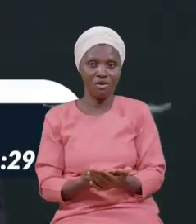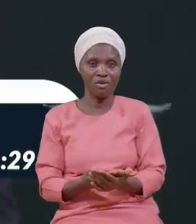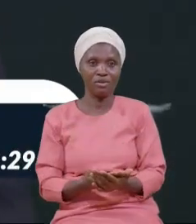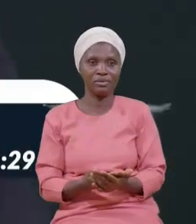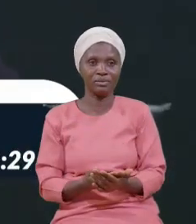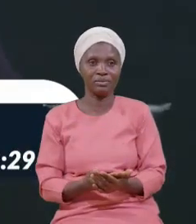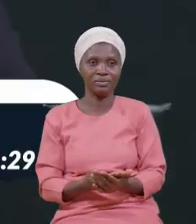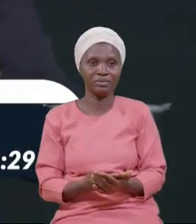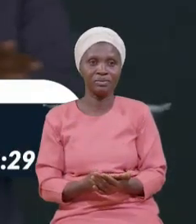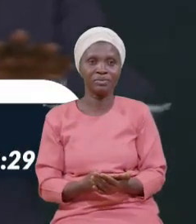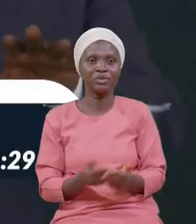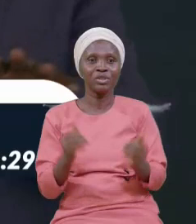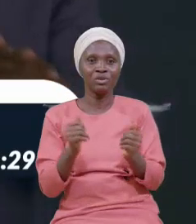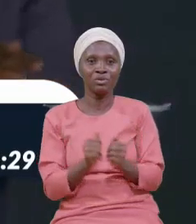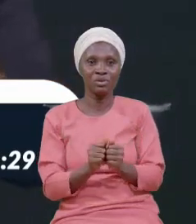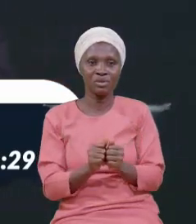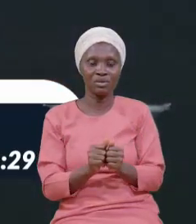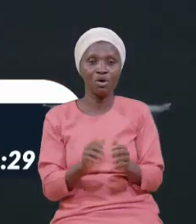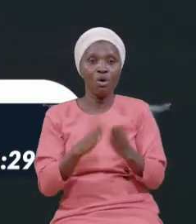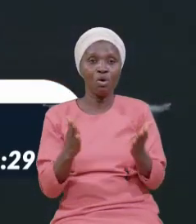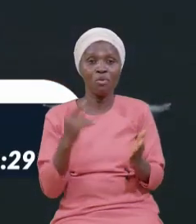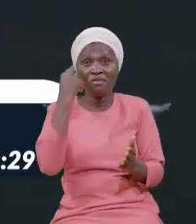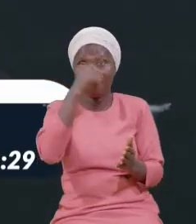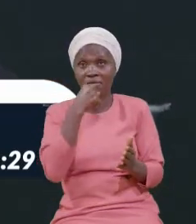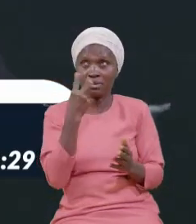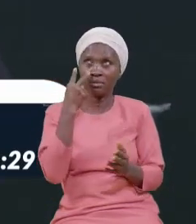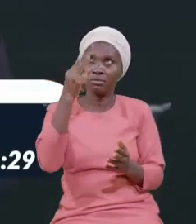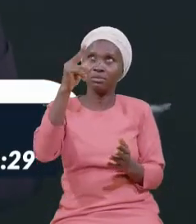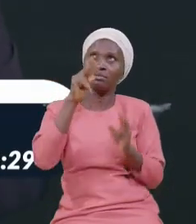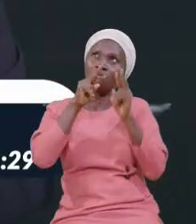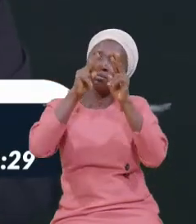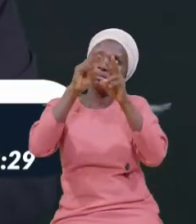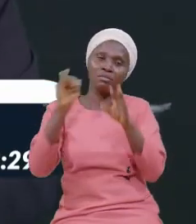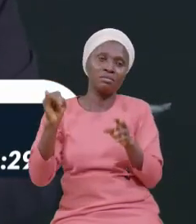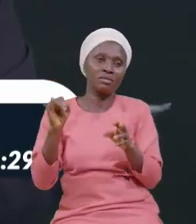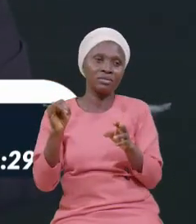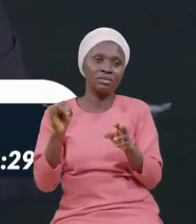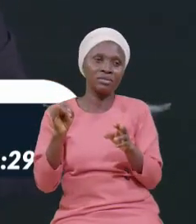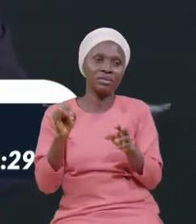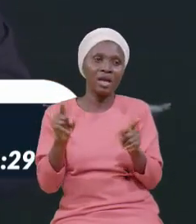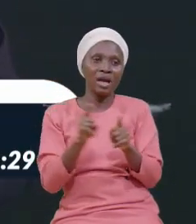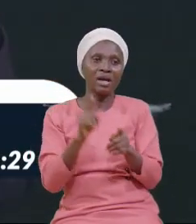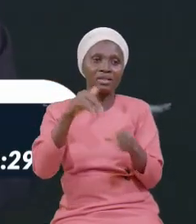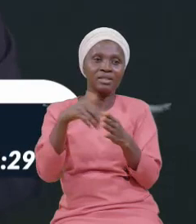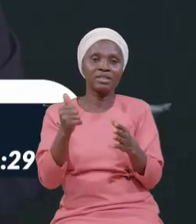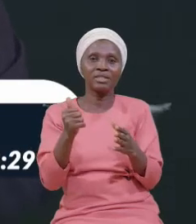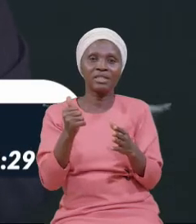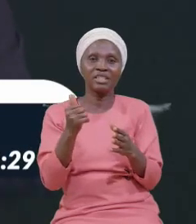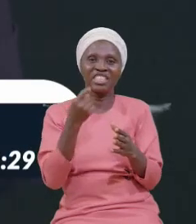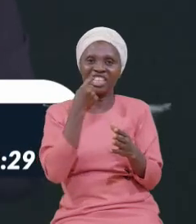as in a glass the glory of the Lord are changed, are